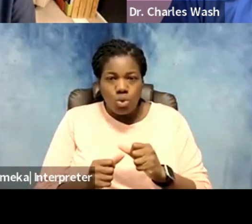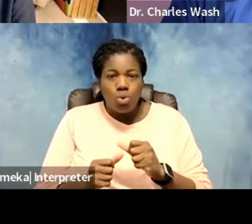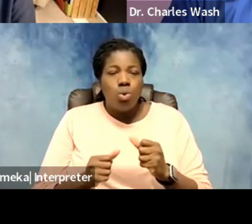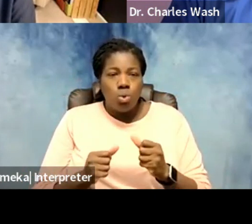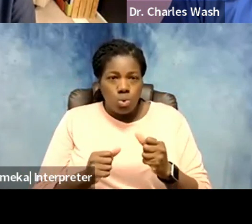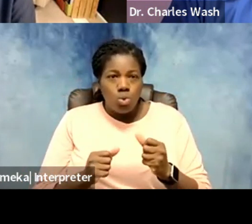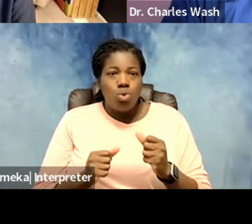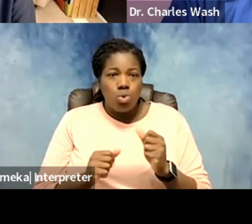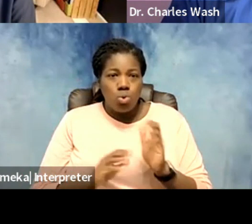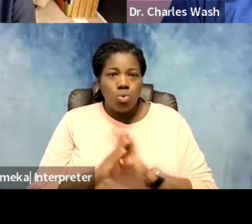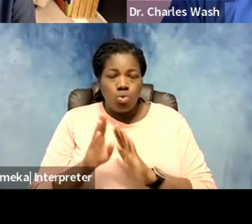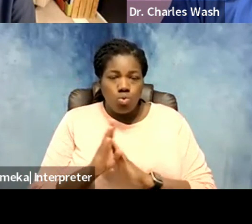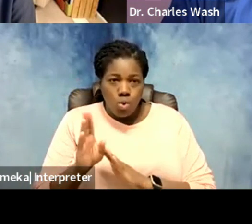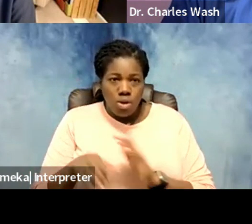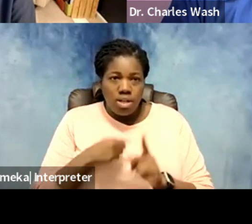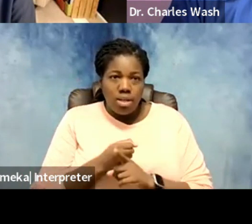community.